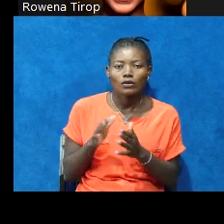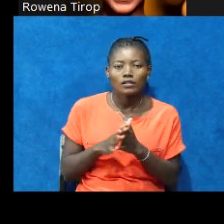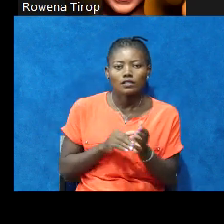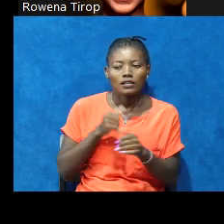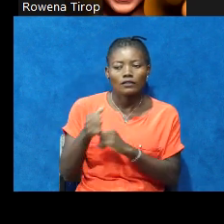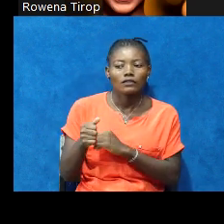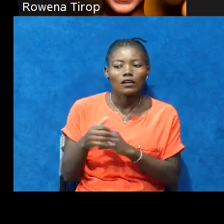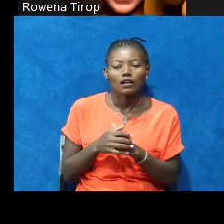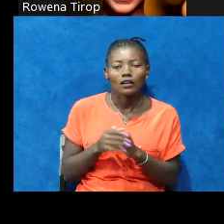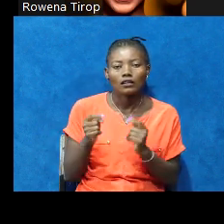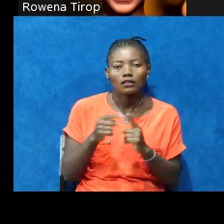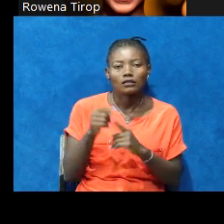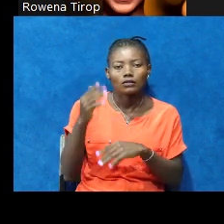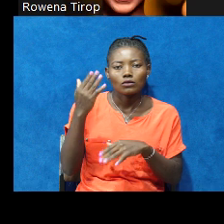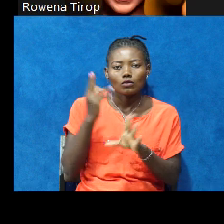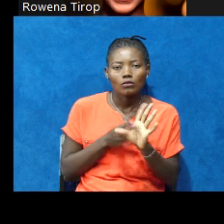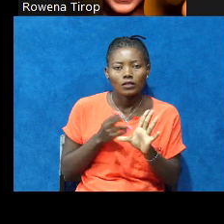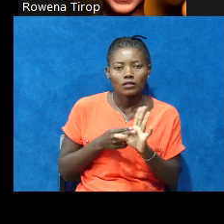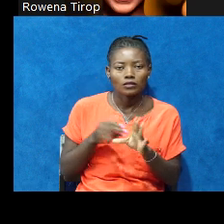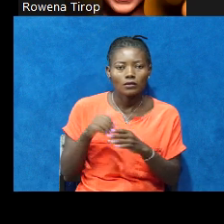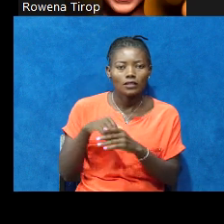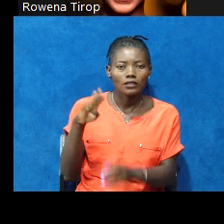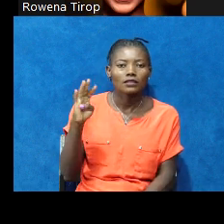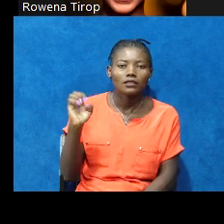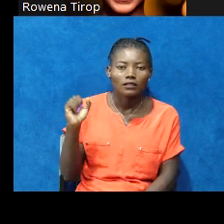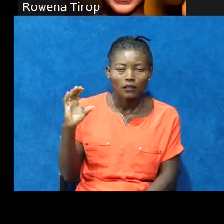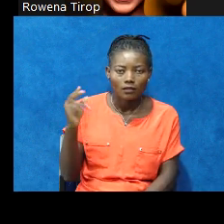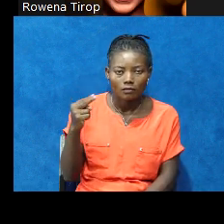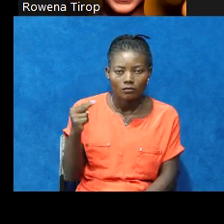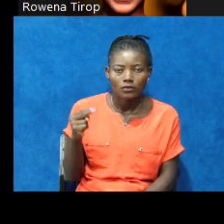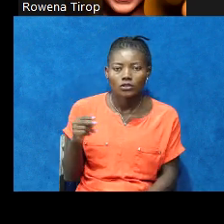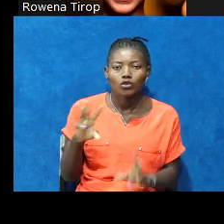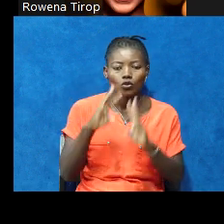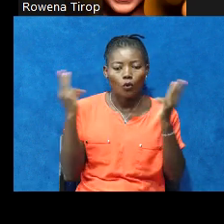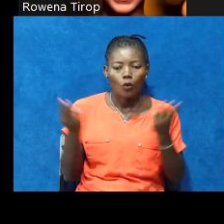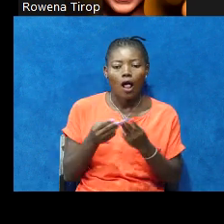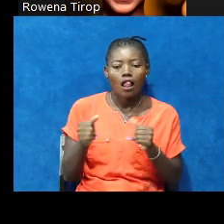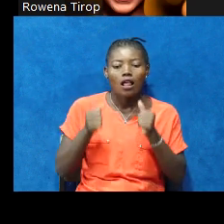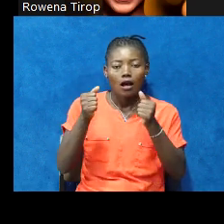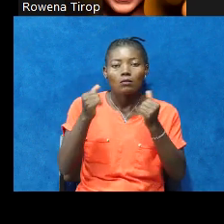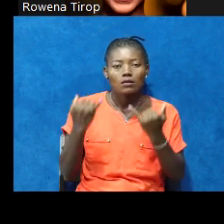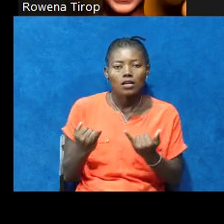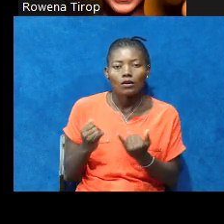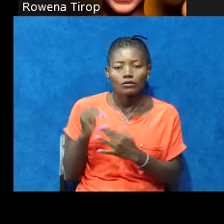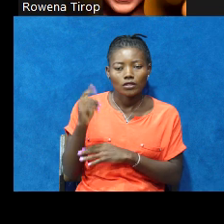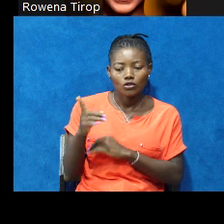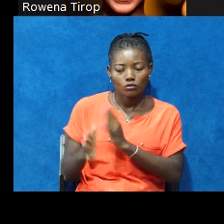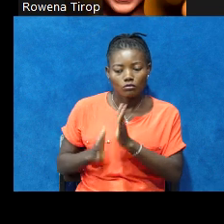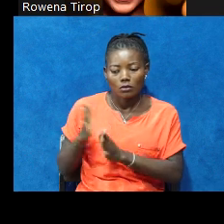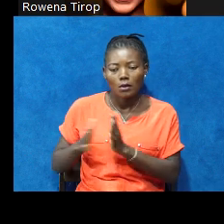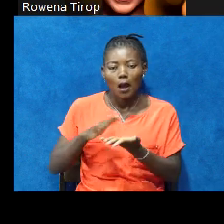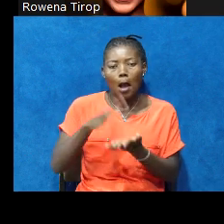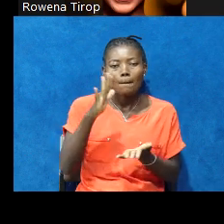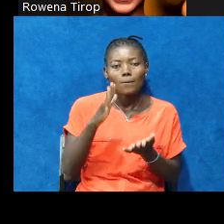away to qualifying for the Beach World Cup. So they need to prepare more beside